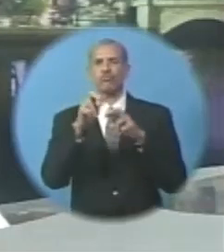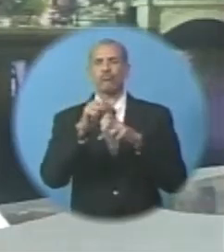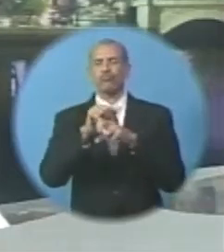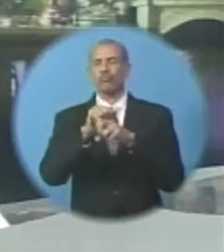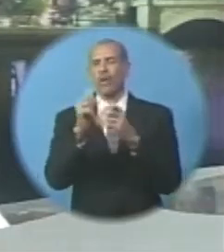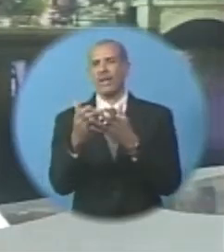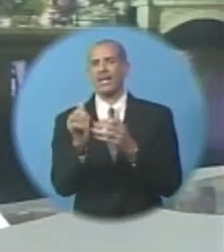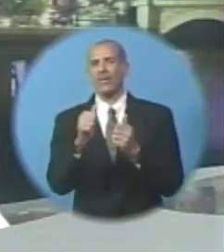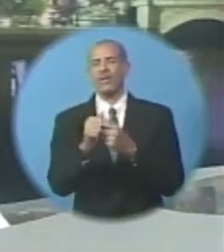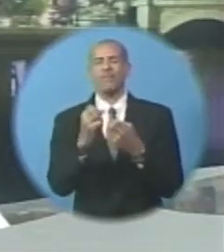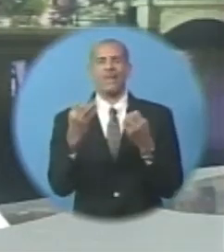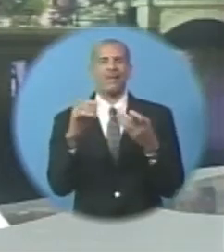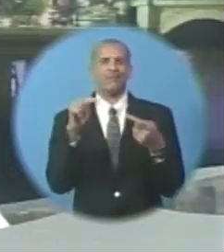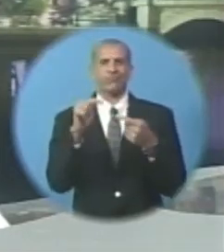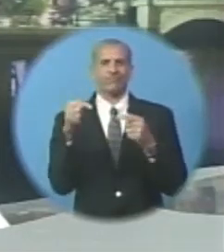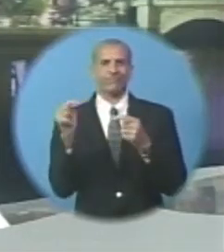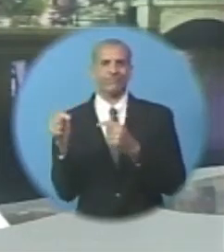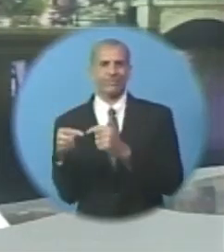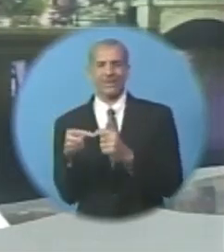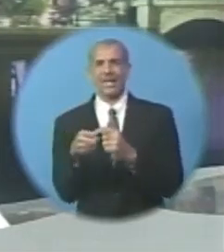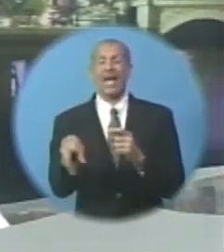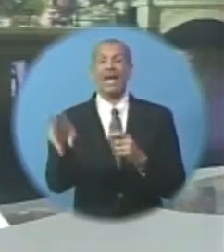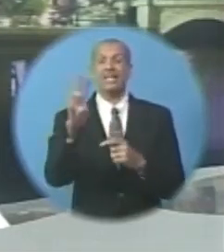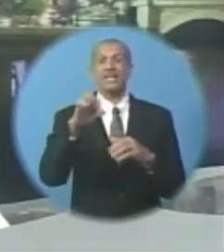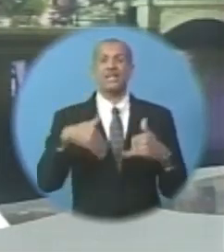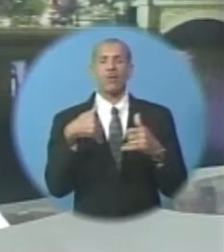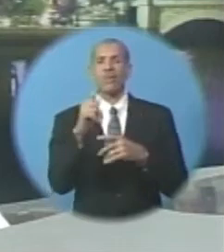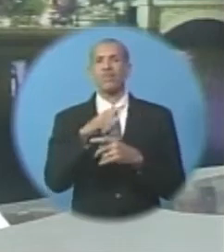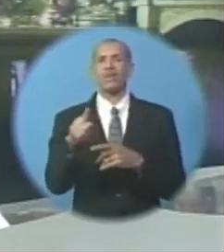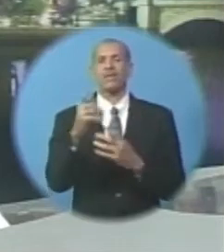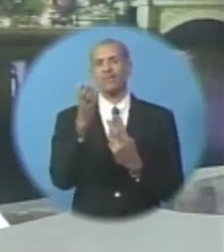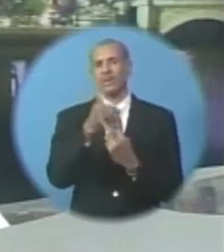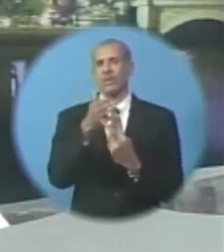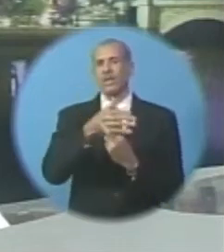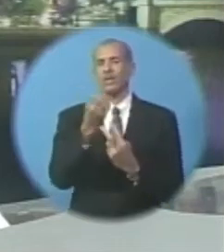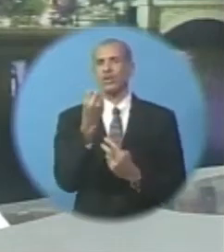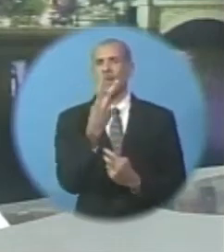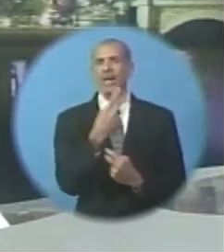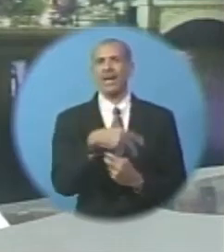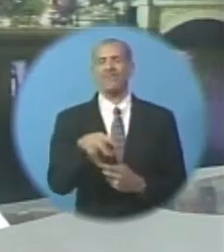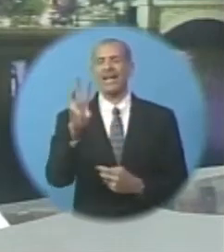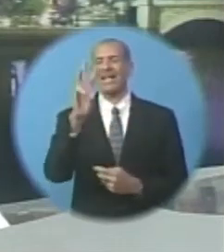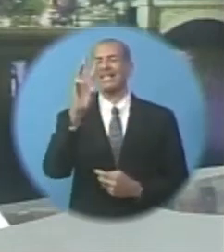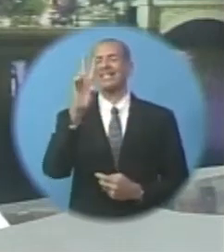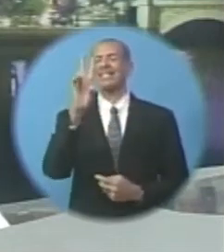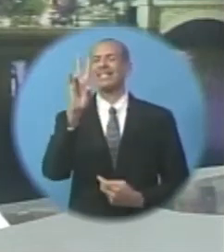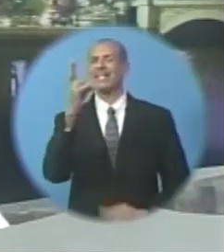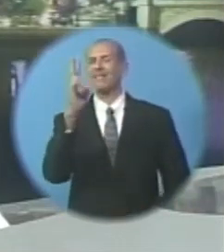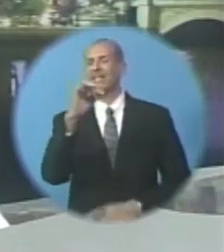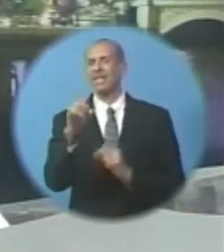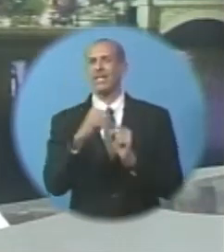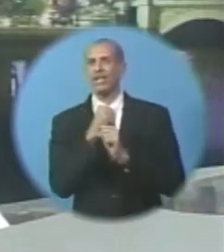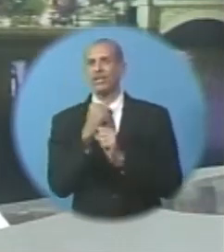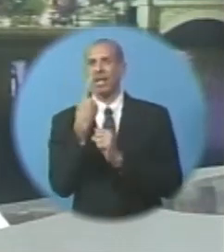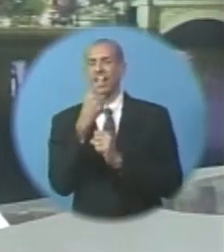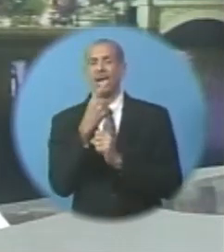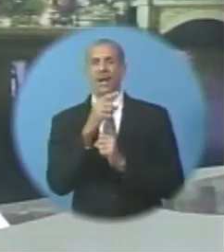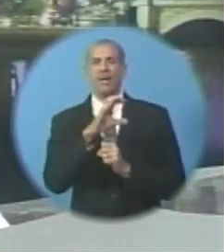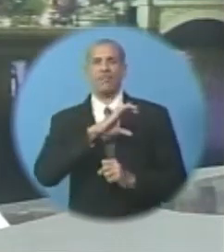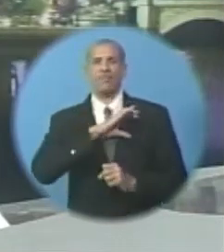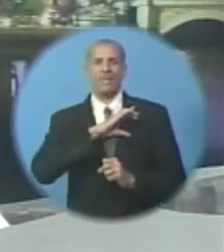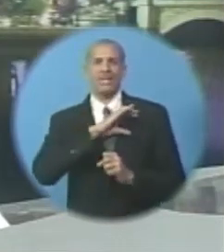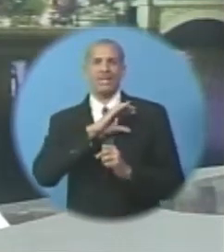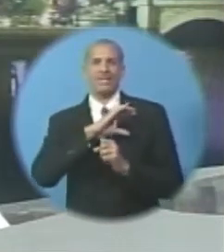with multiple bruises. 6 young people aged between 12 and 17 years are currently in police